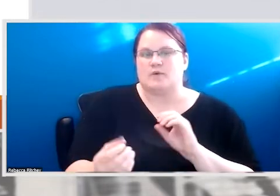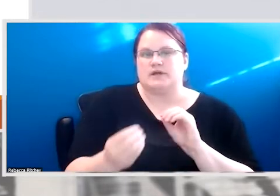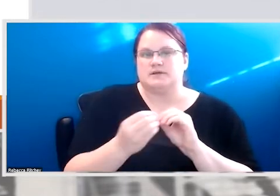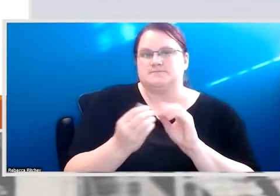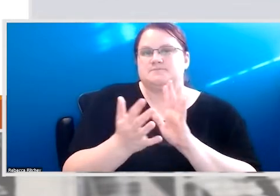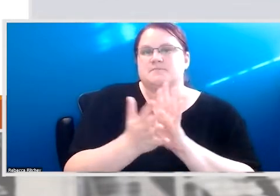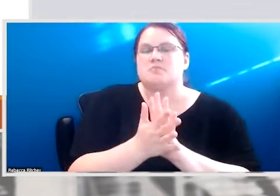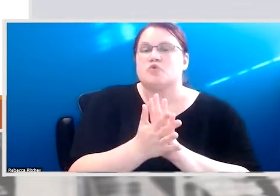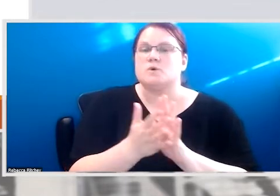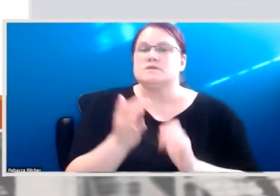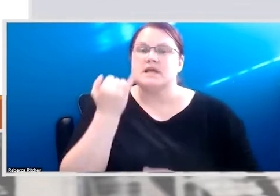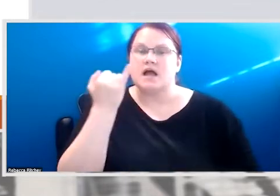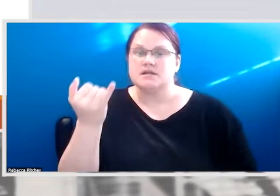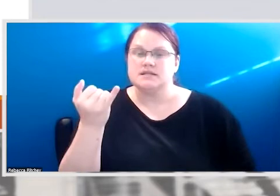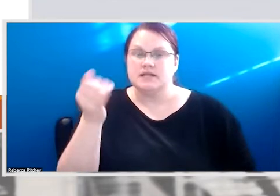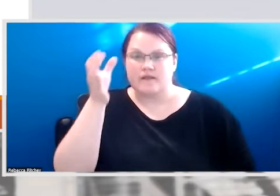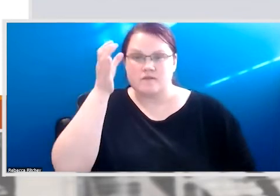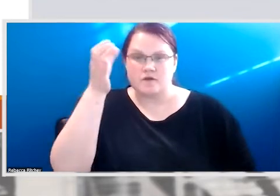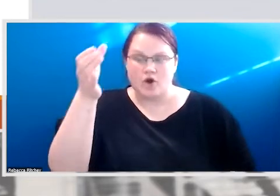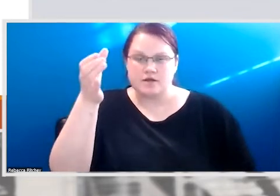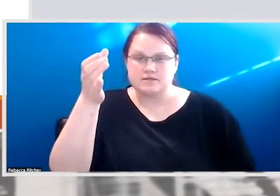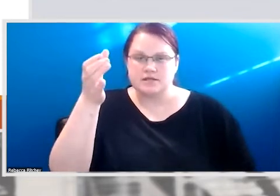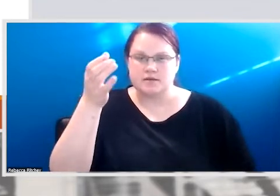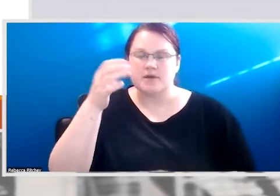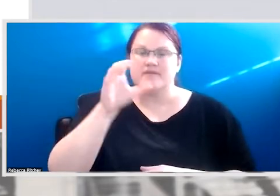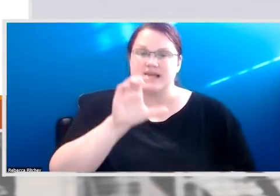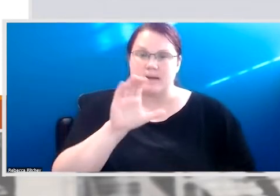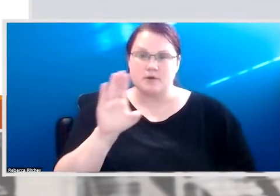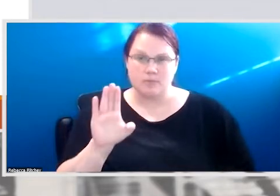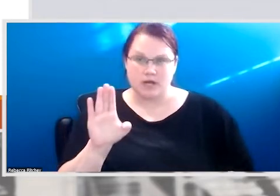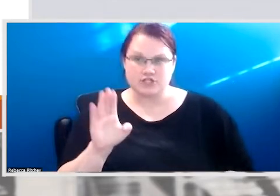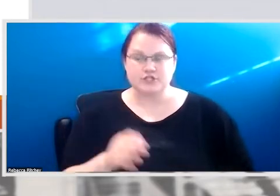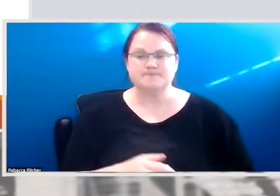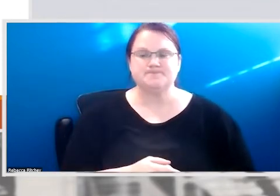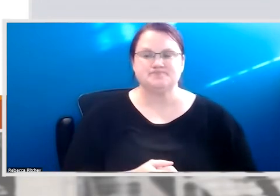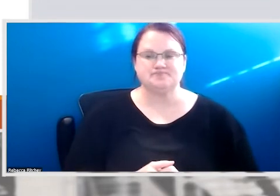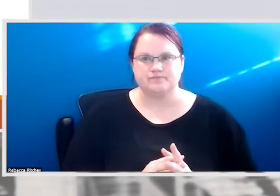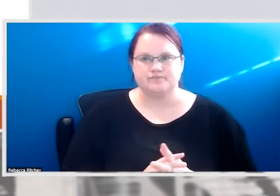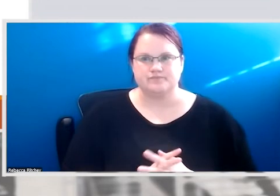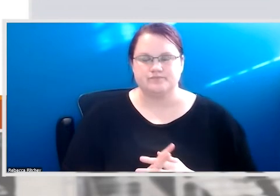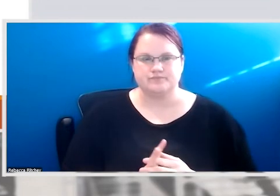the concept of the capital budget.